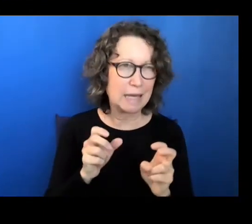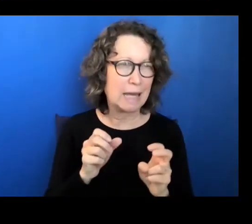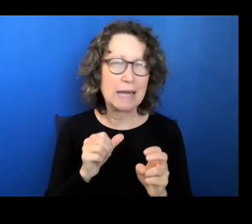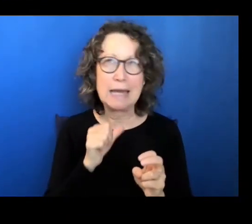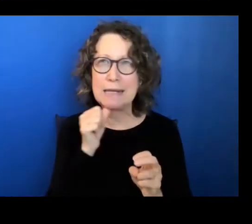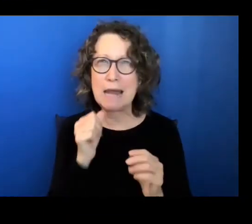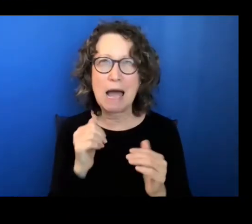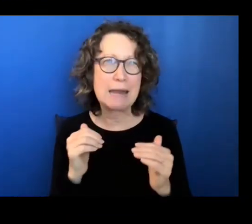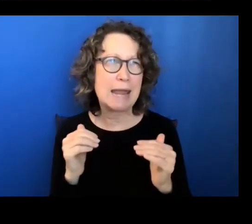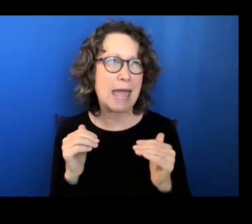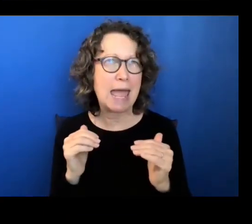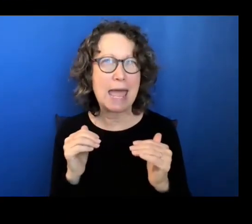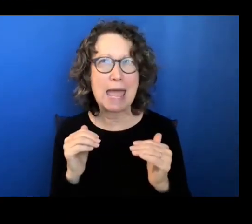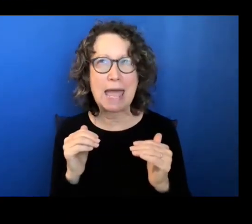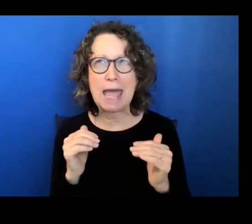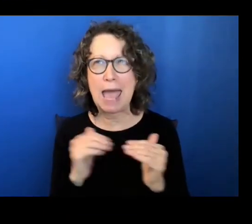as